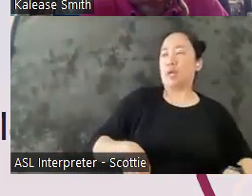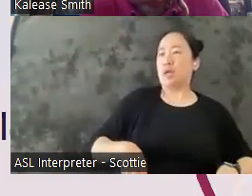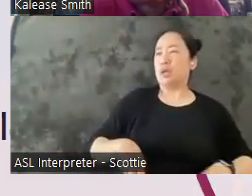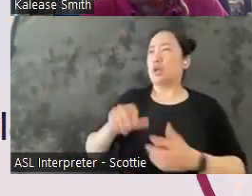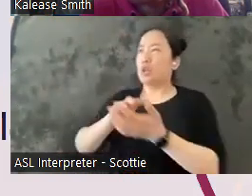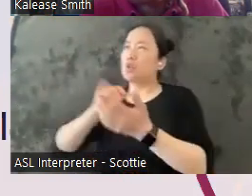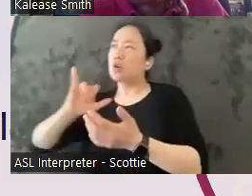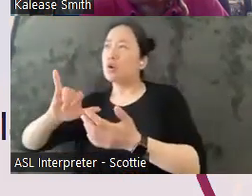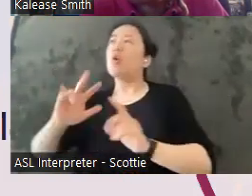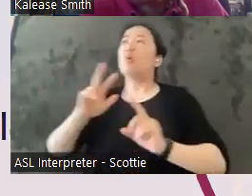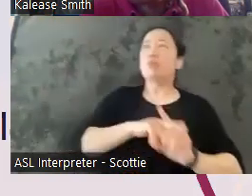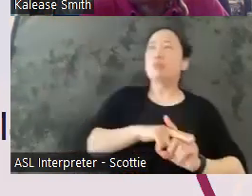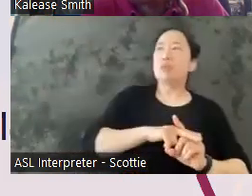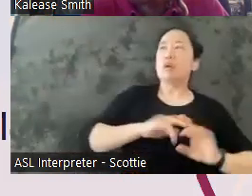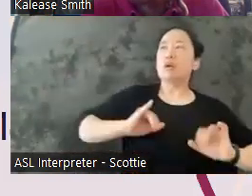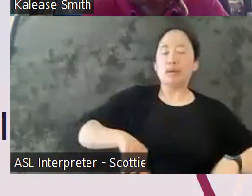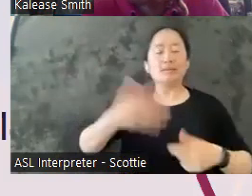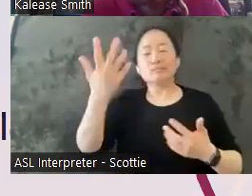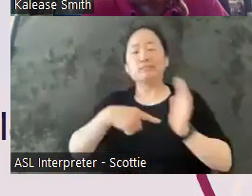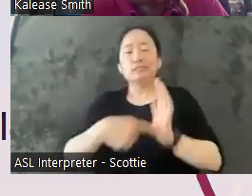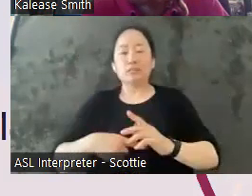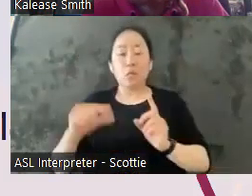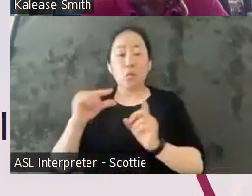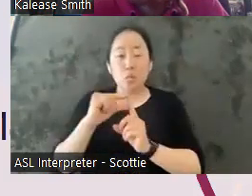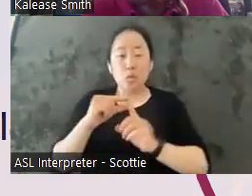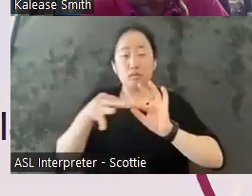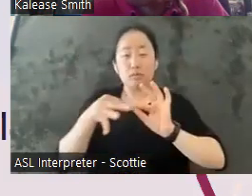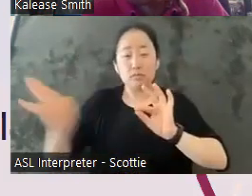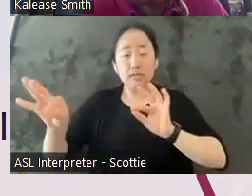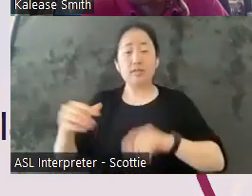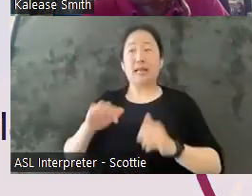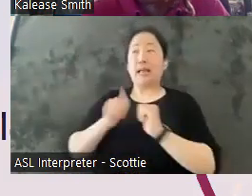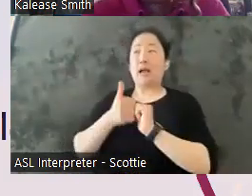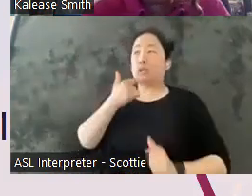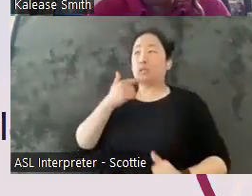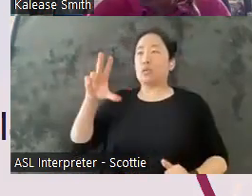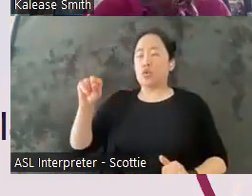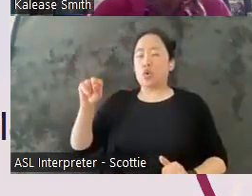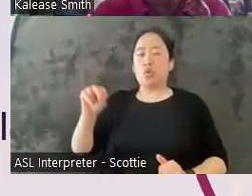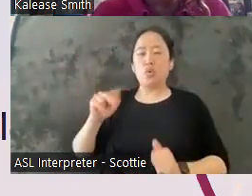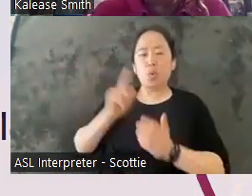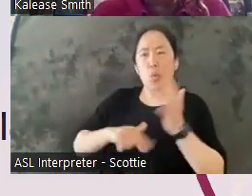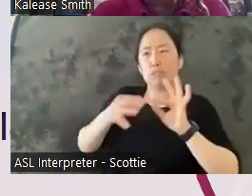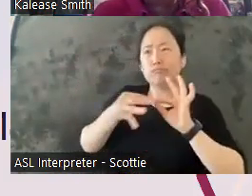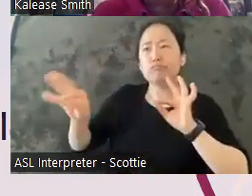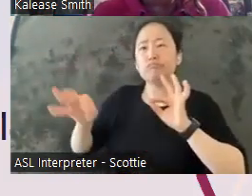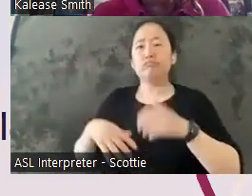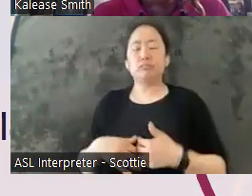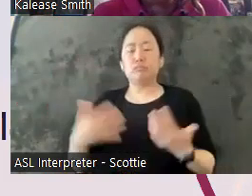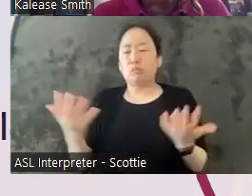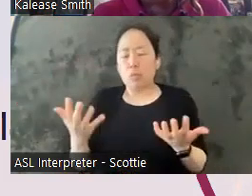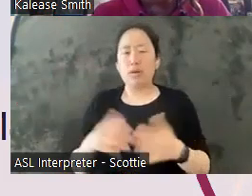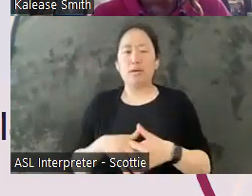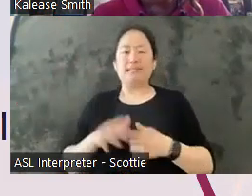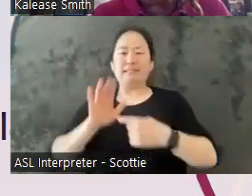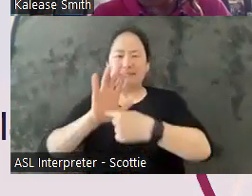actual phrases or words that people can use to say no to some sort of circumstance, or how to help out a friend